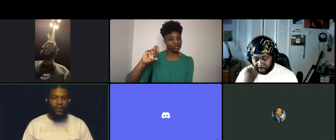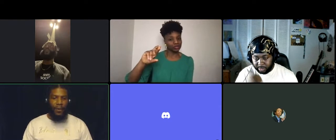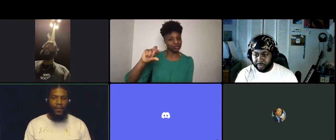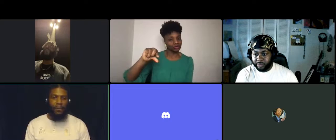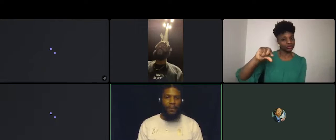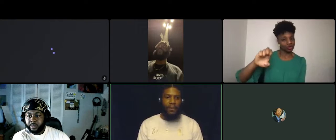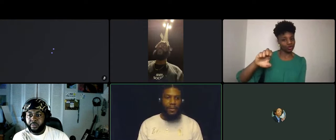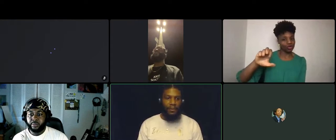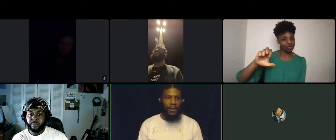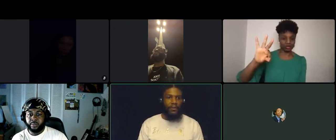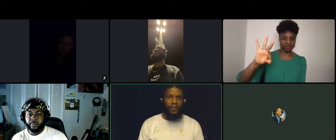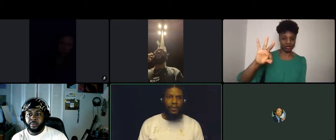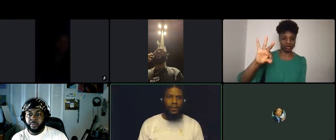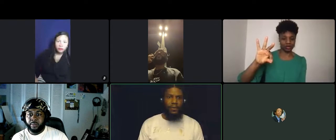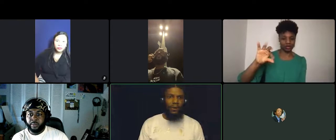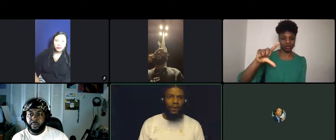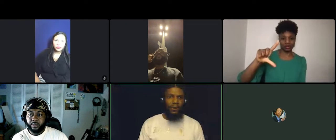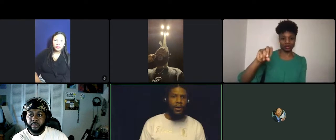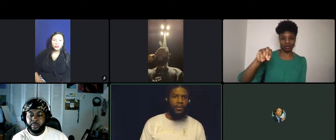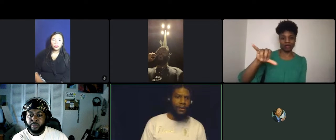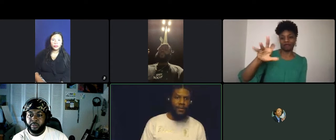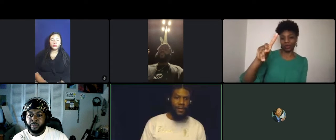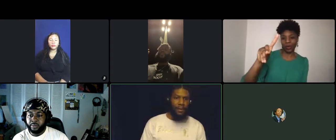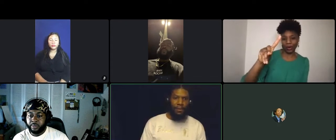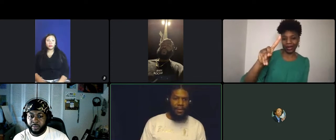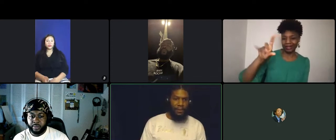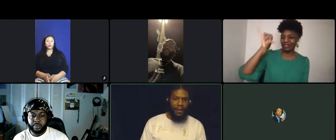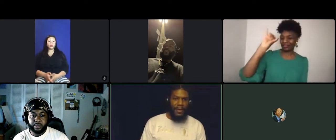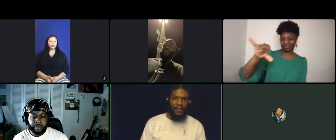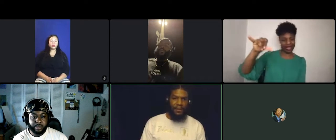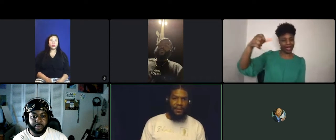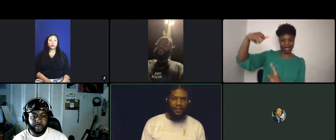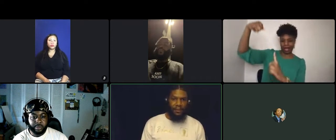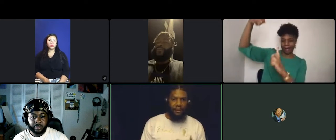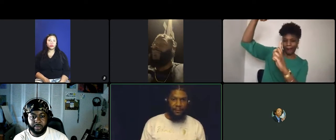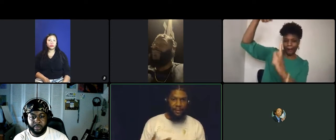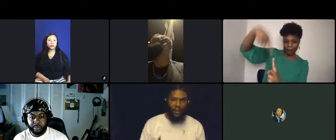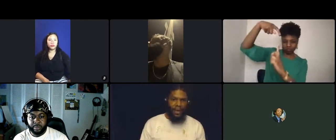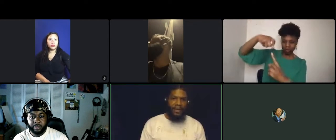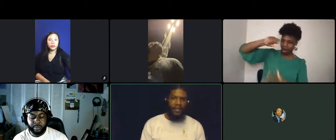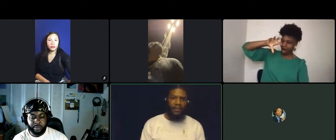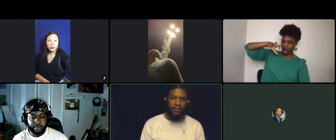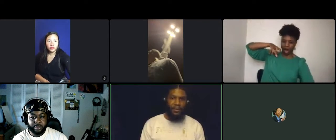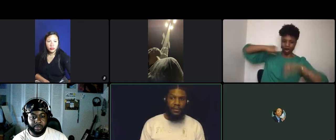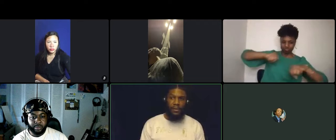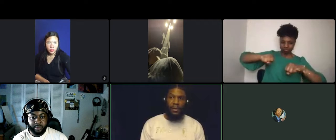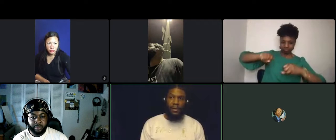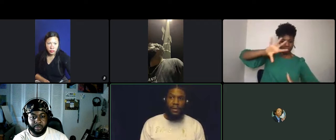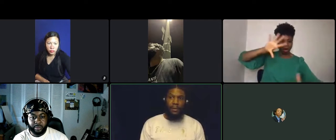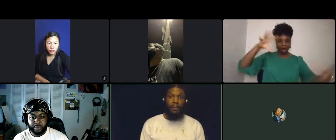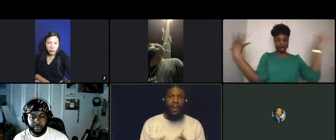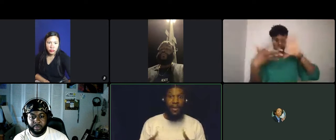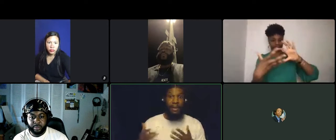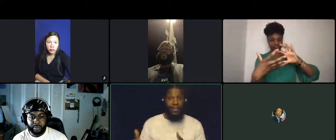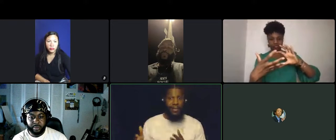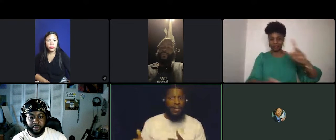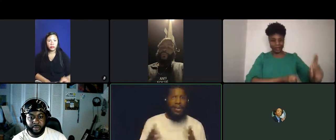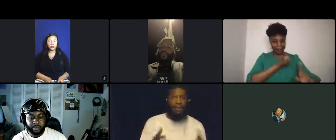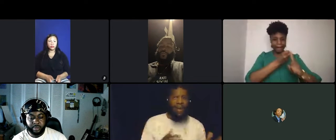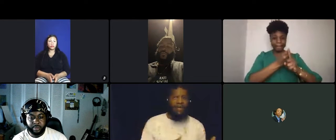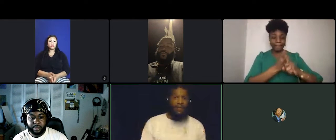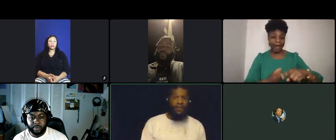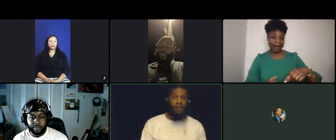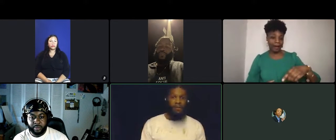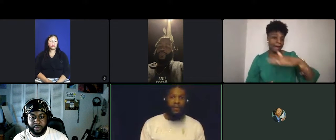to wake up at least. But, whole time we had been impacted in the, black community, black hearing community and black deaf